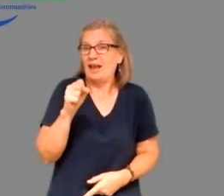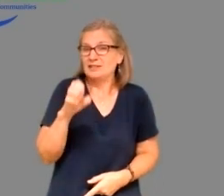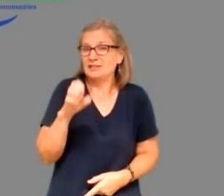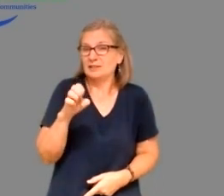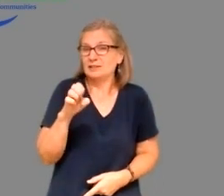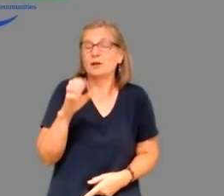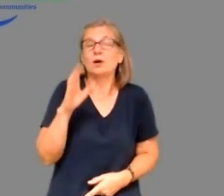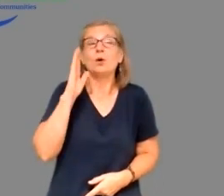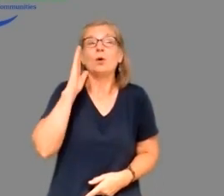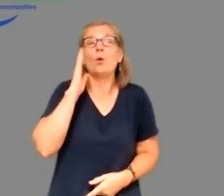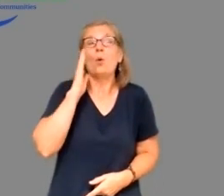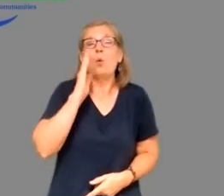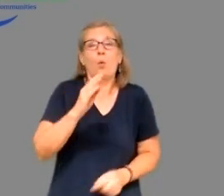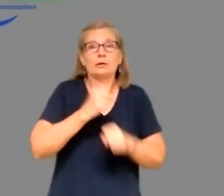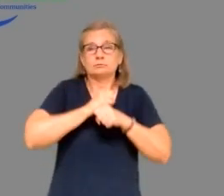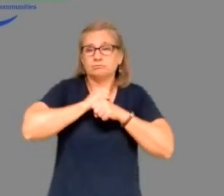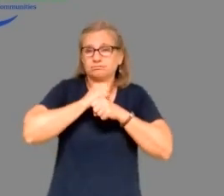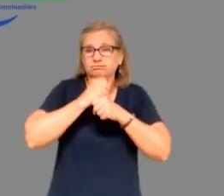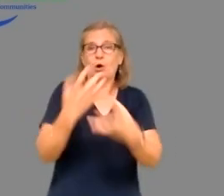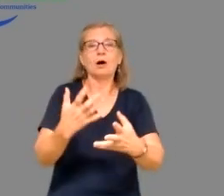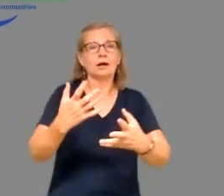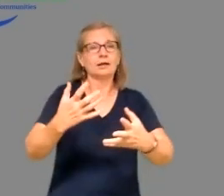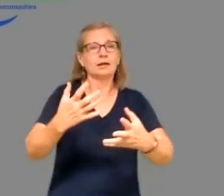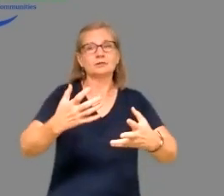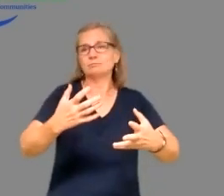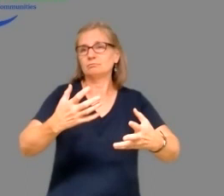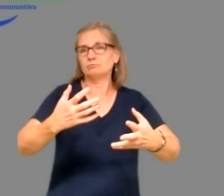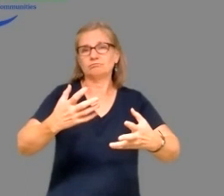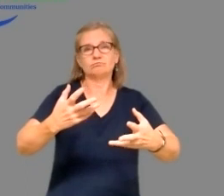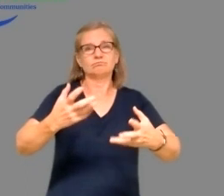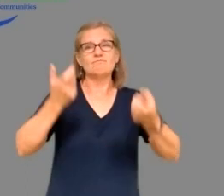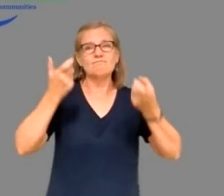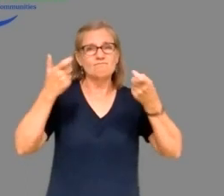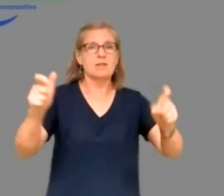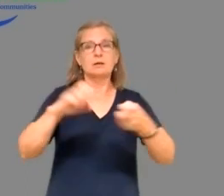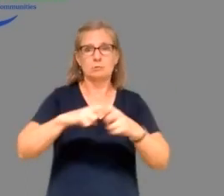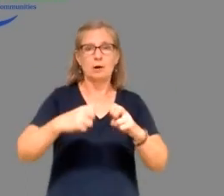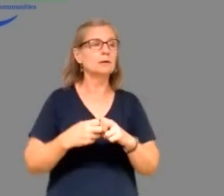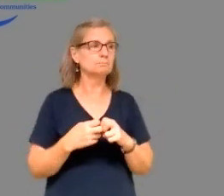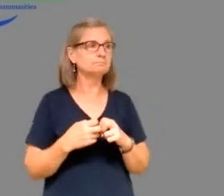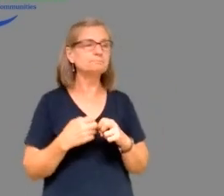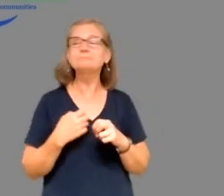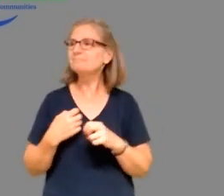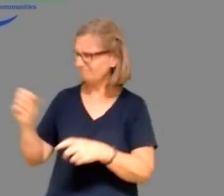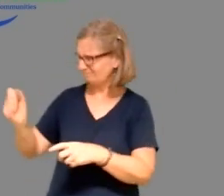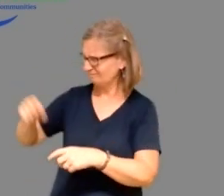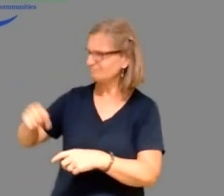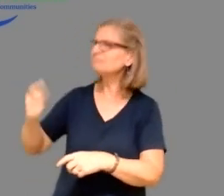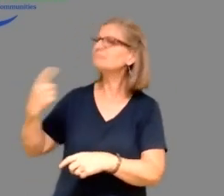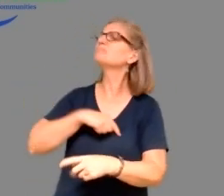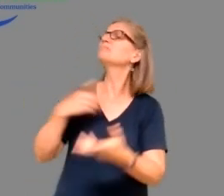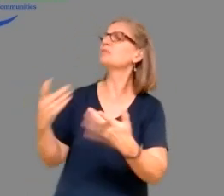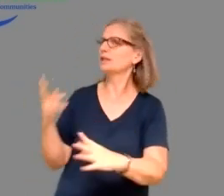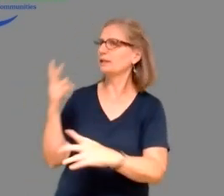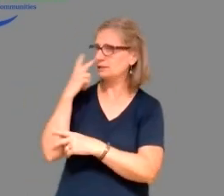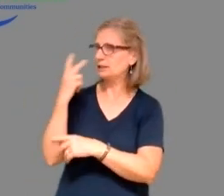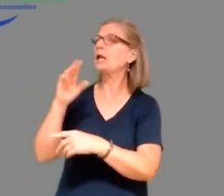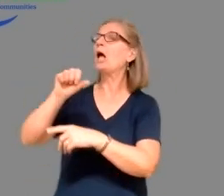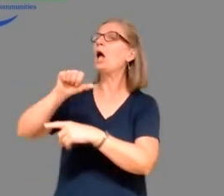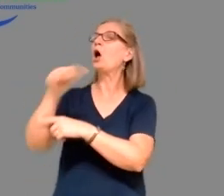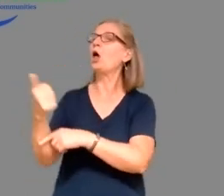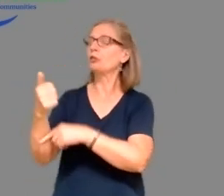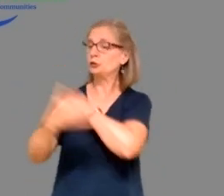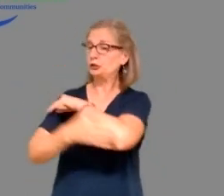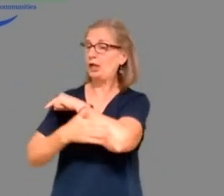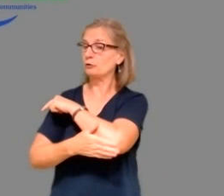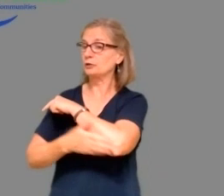few reports here recently where in other counties where they've already had a bloom in cases because a bunch of people got together